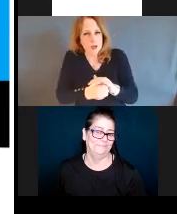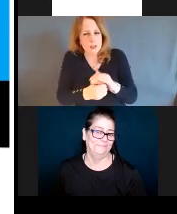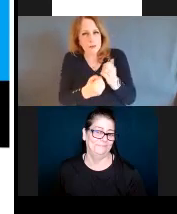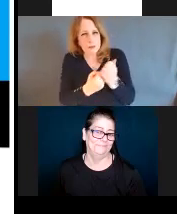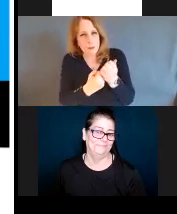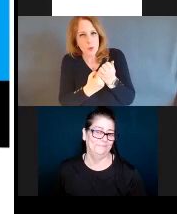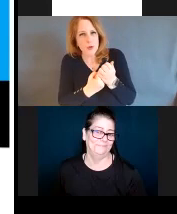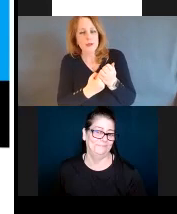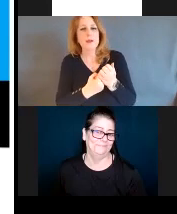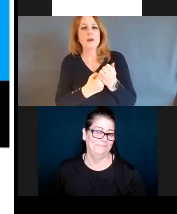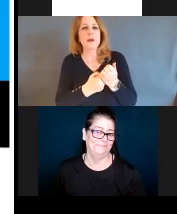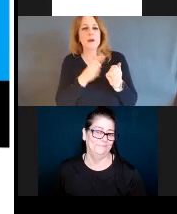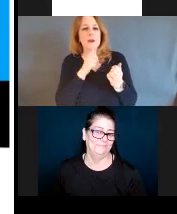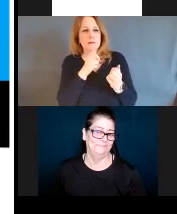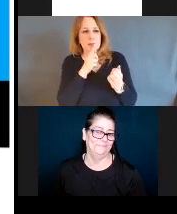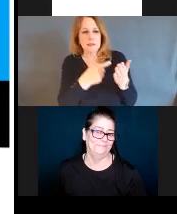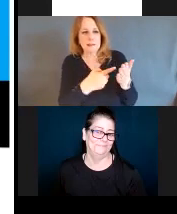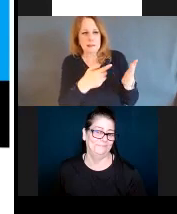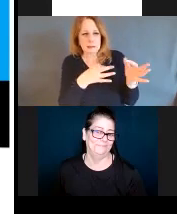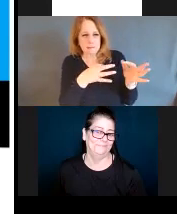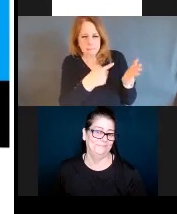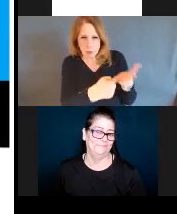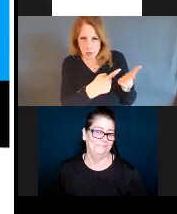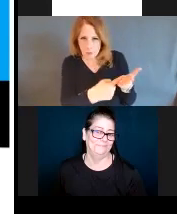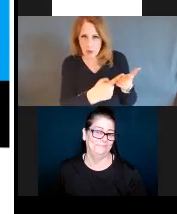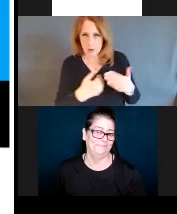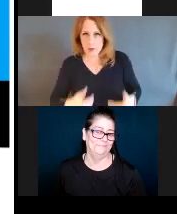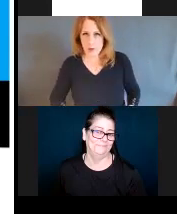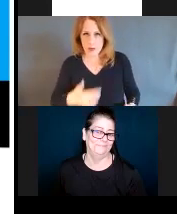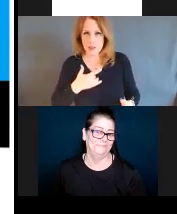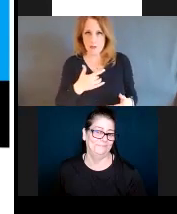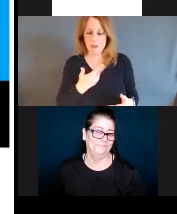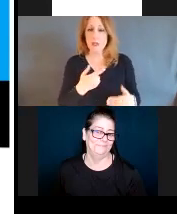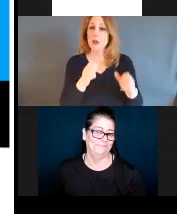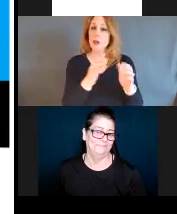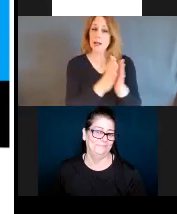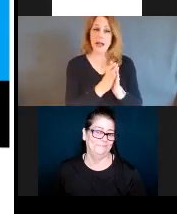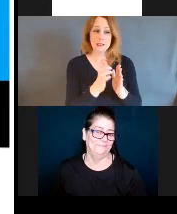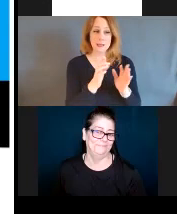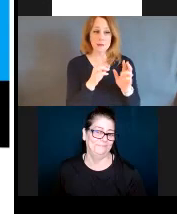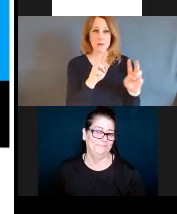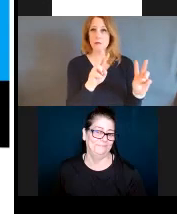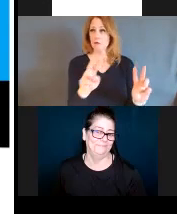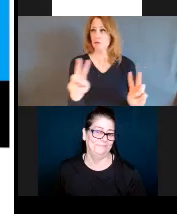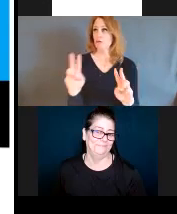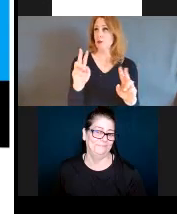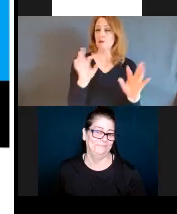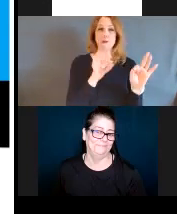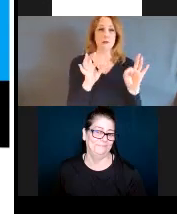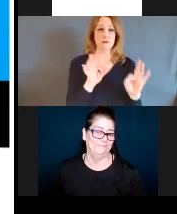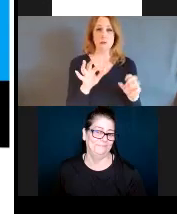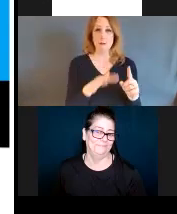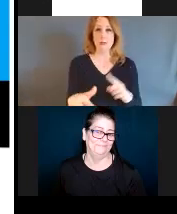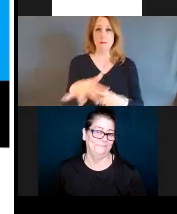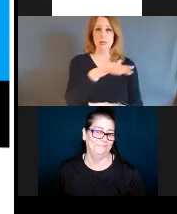what their body's feeling. You can ask them to observe and describe the space they're in. That can be helpful